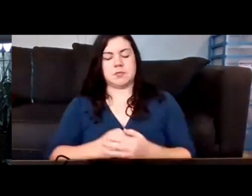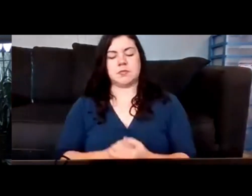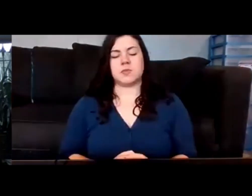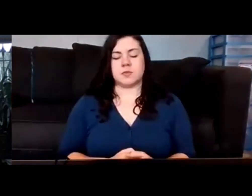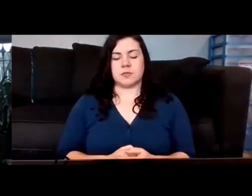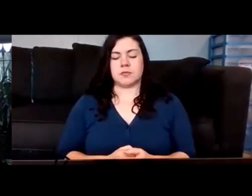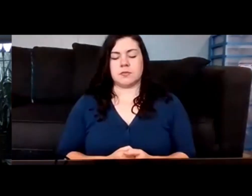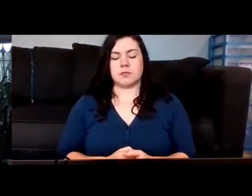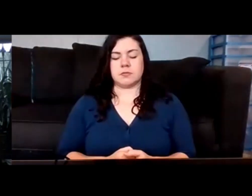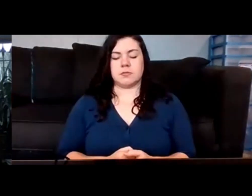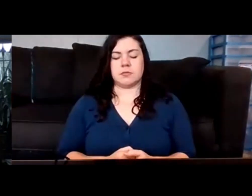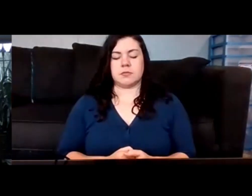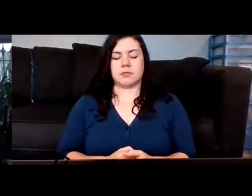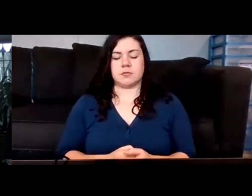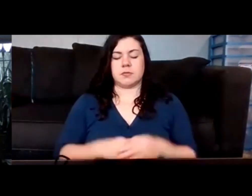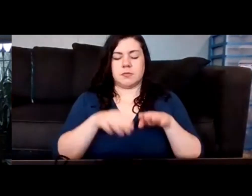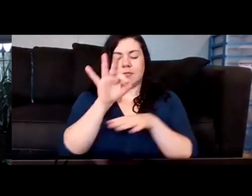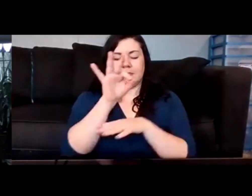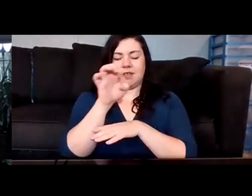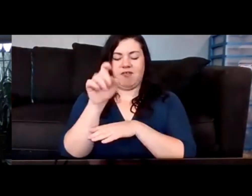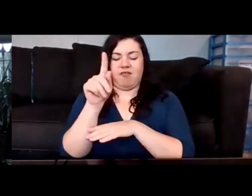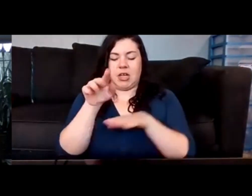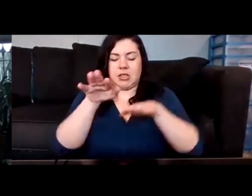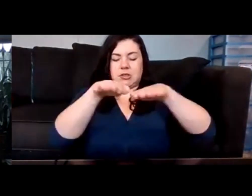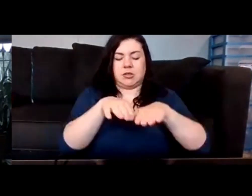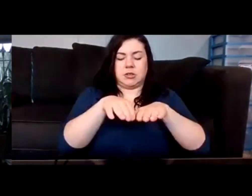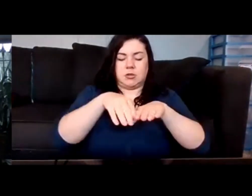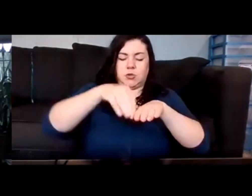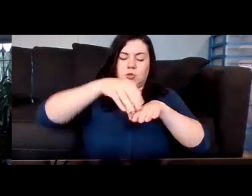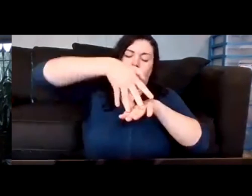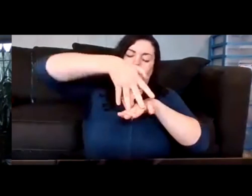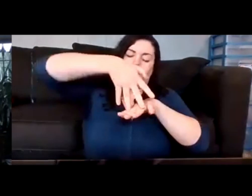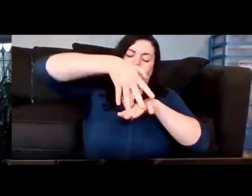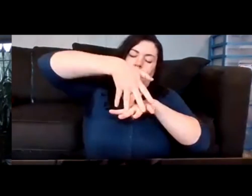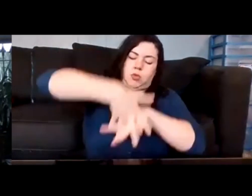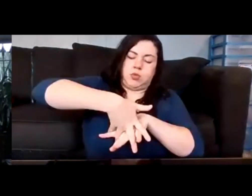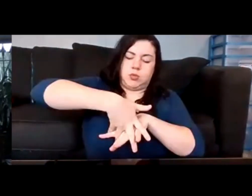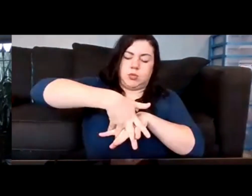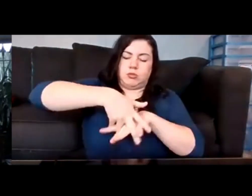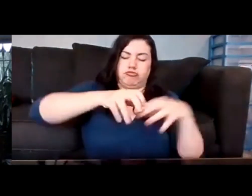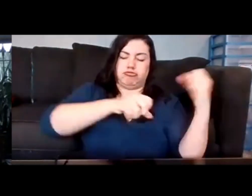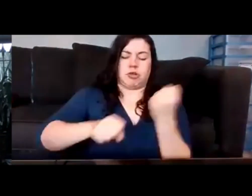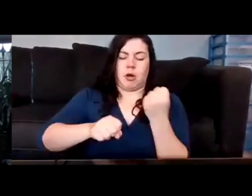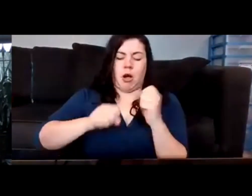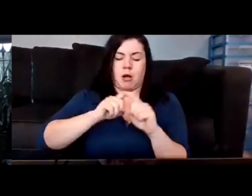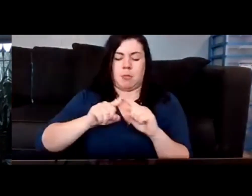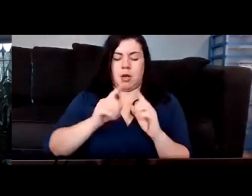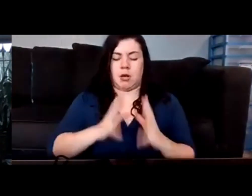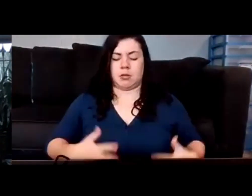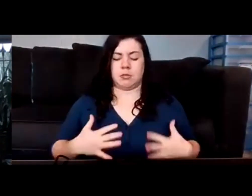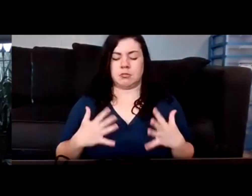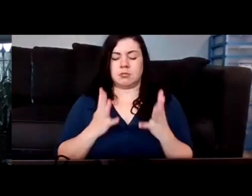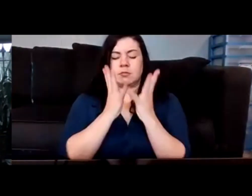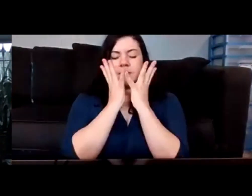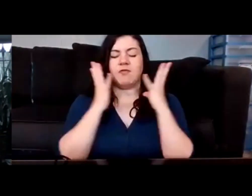And then here, rooted through the feet, rooted through the seat, relax through the face and attending to your breath.